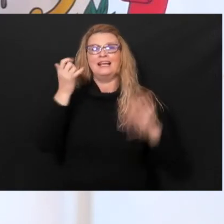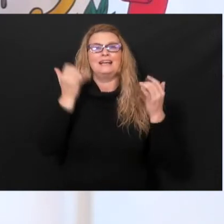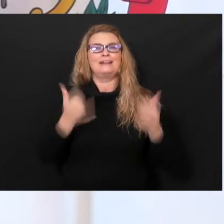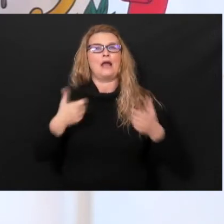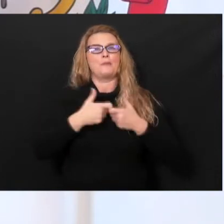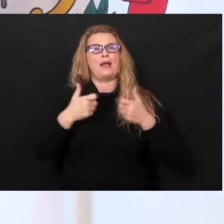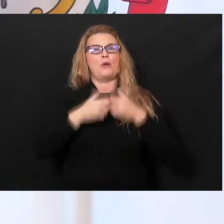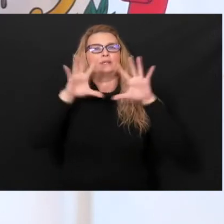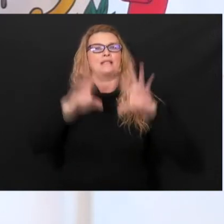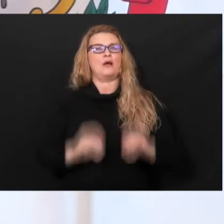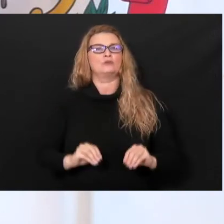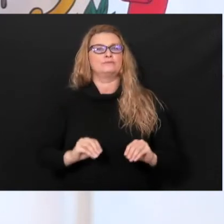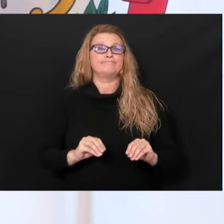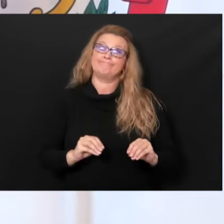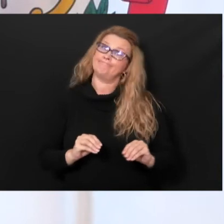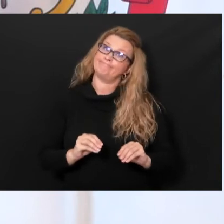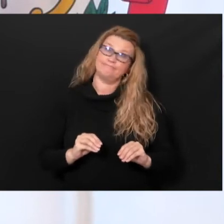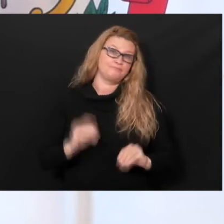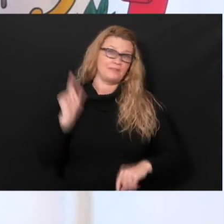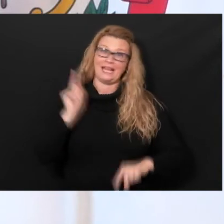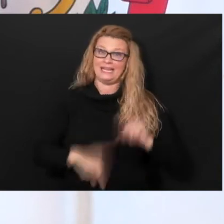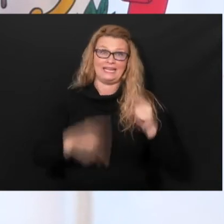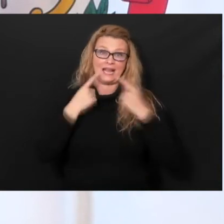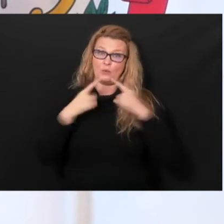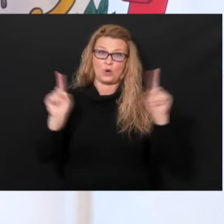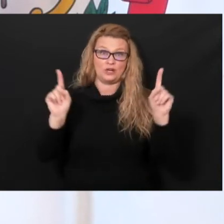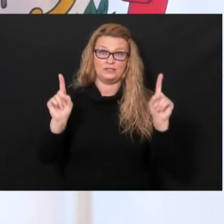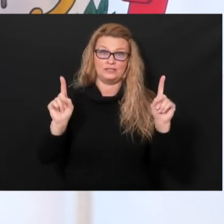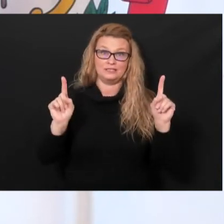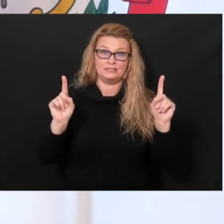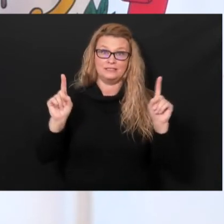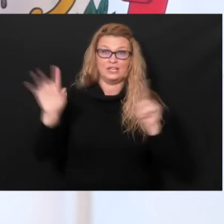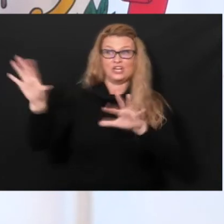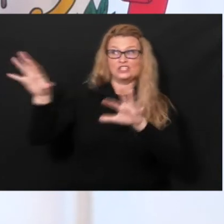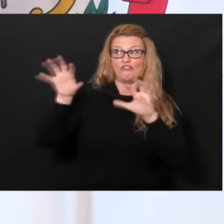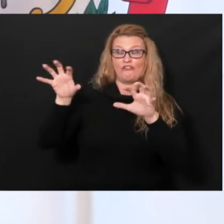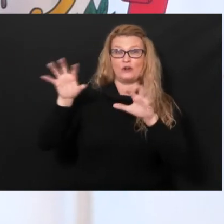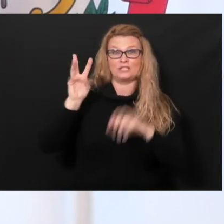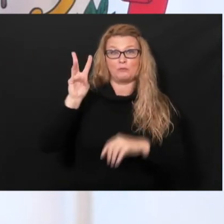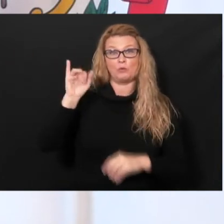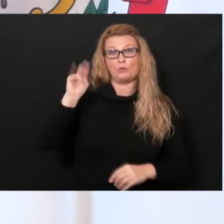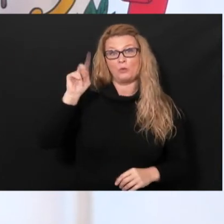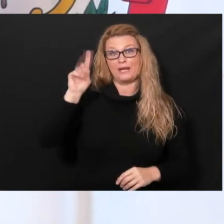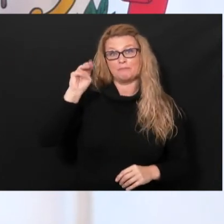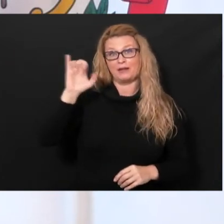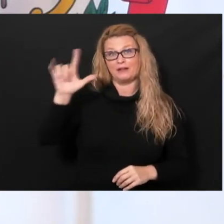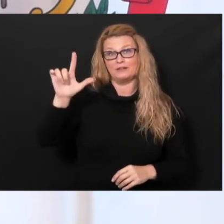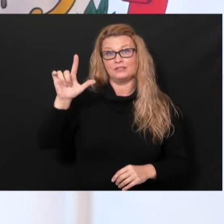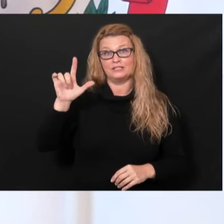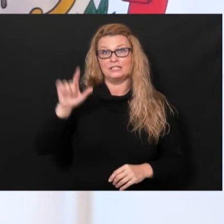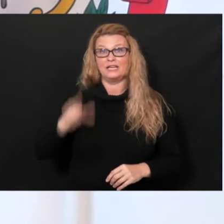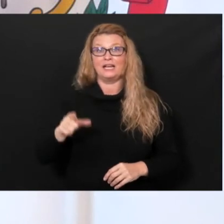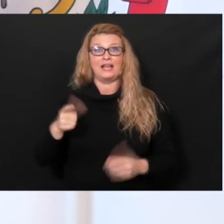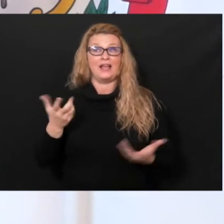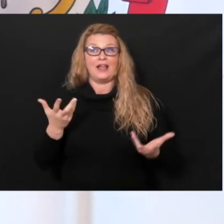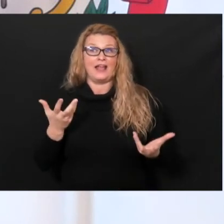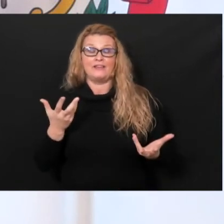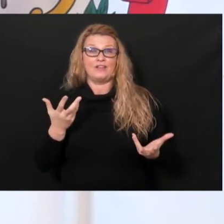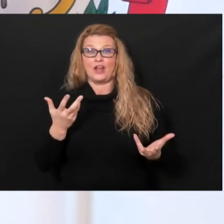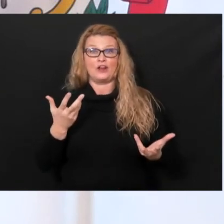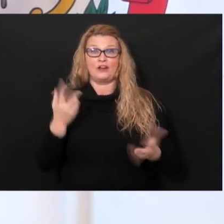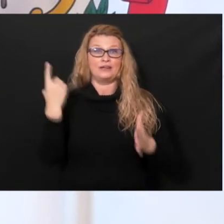and it just can't work because the windmills are froze up. And they're absolutely sitting there throwing rocks at fossil fuels